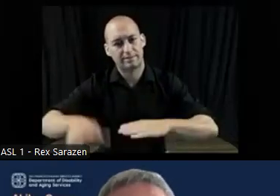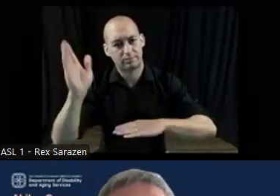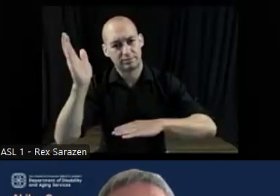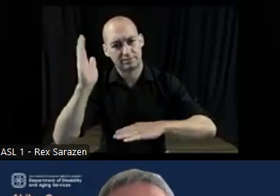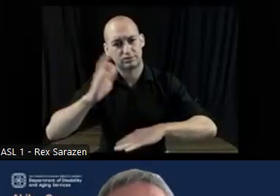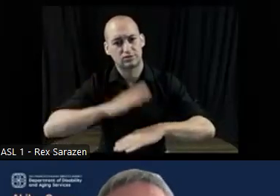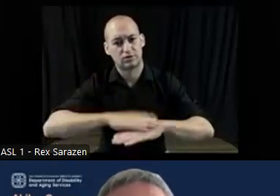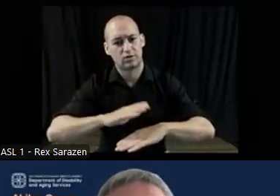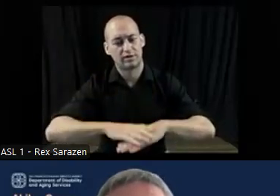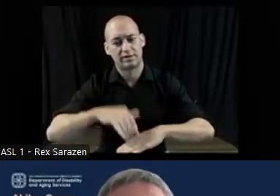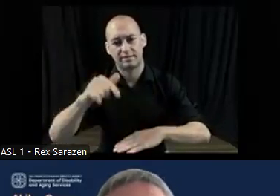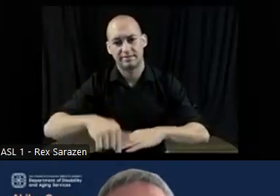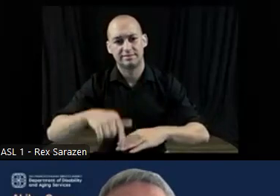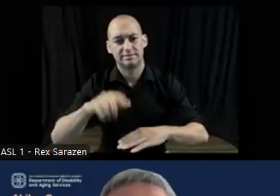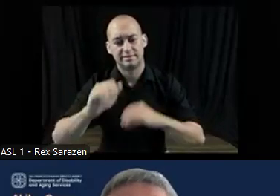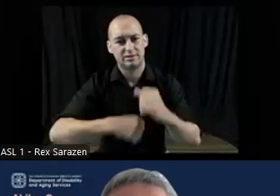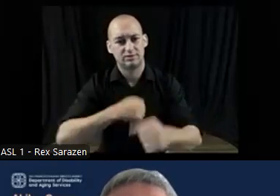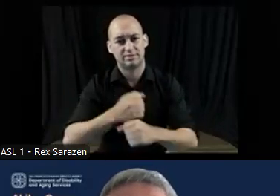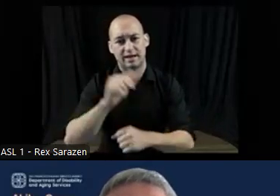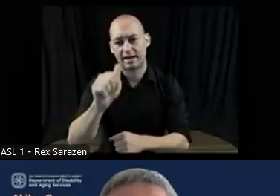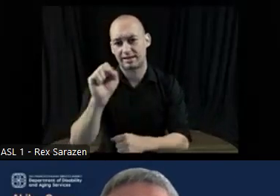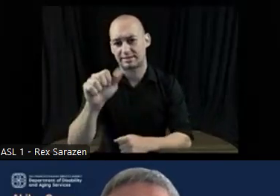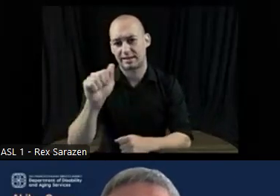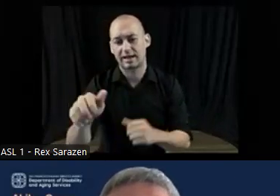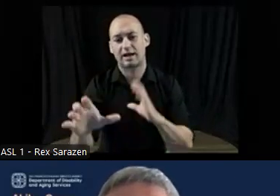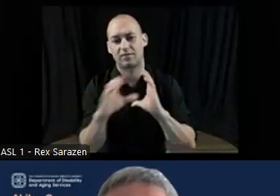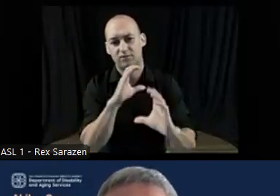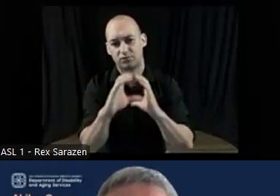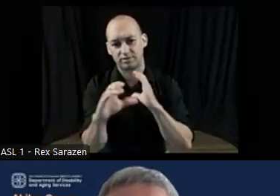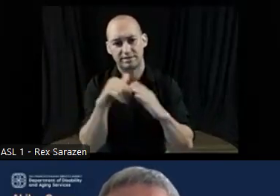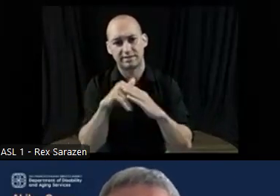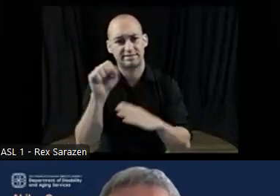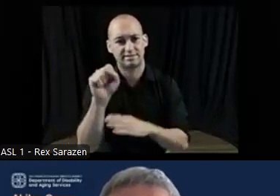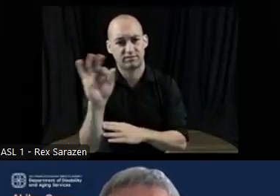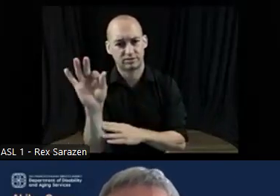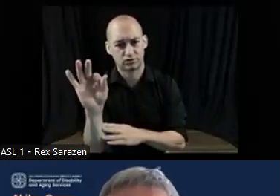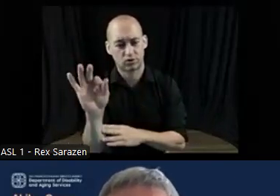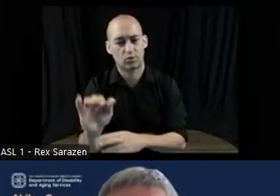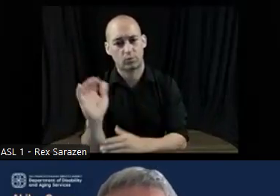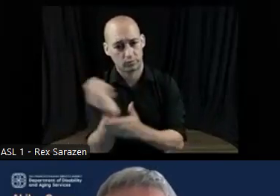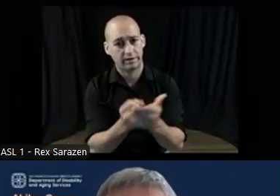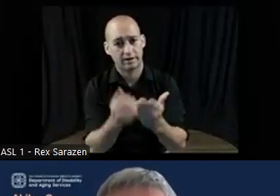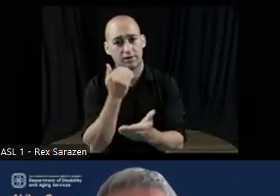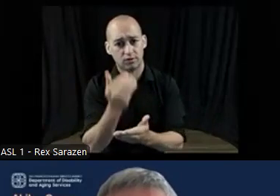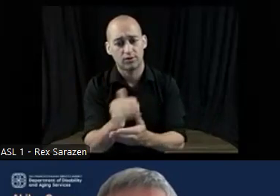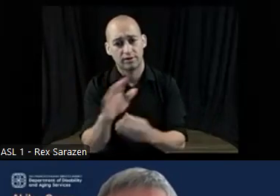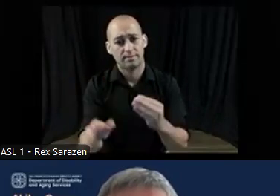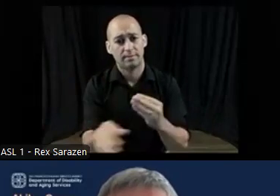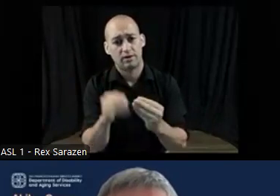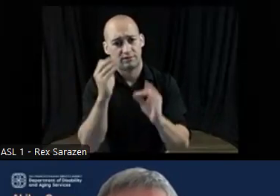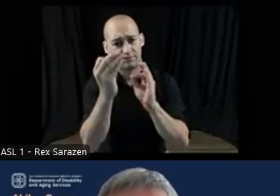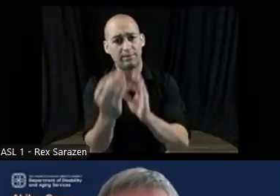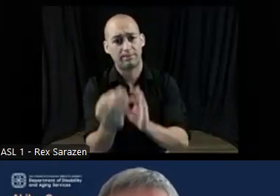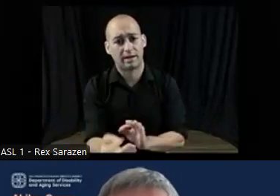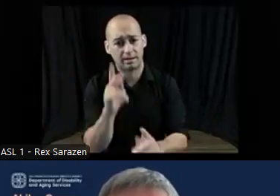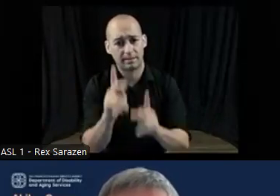year's ASA conference in San Francisco. And we got a really good amount of feedback. People were really